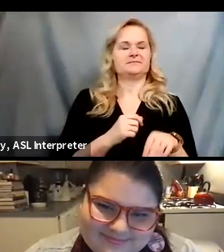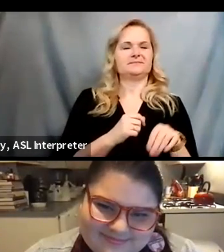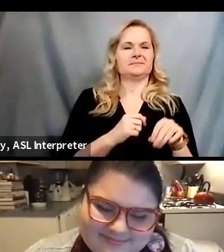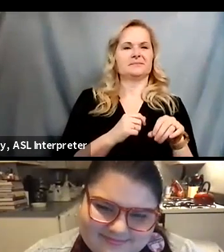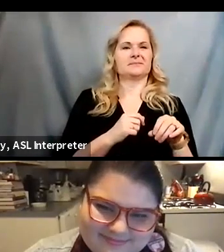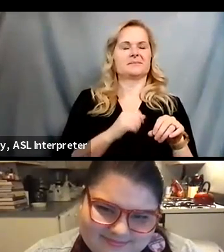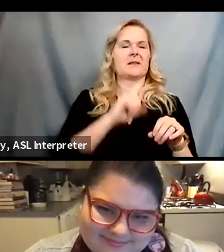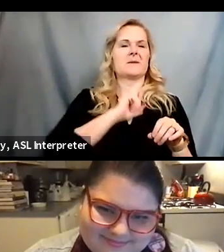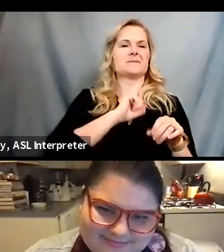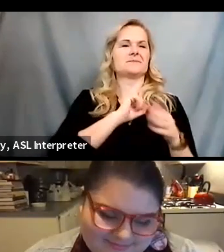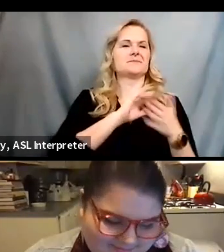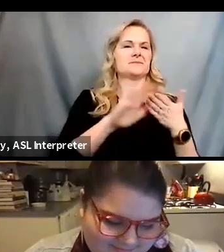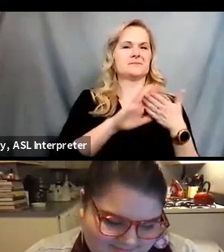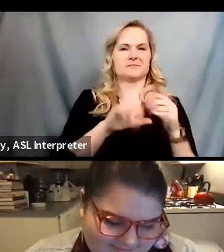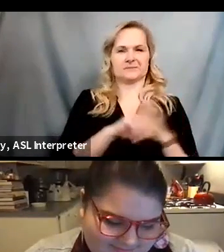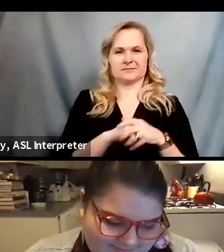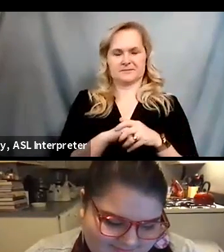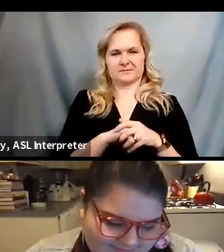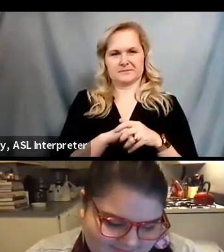Excuse me.